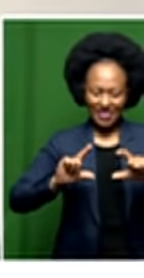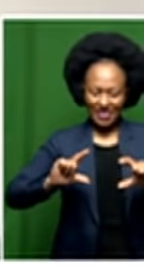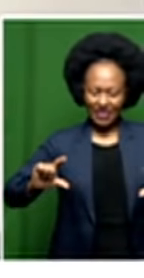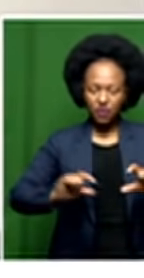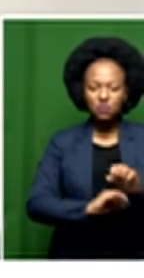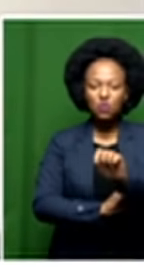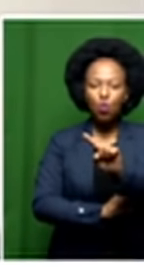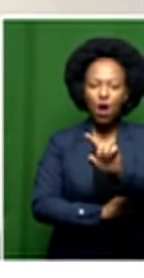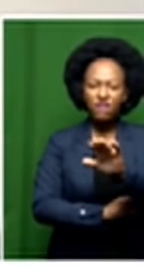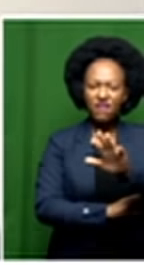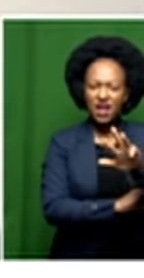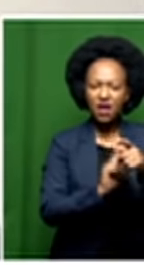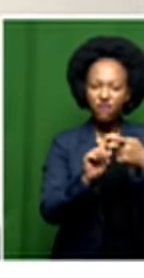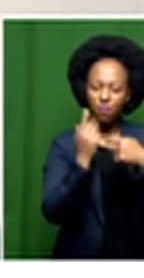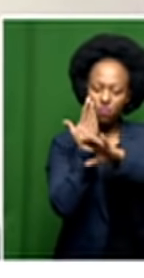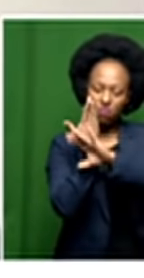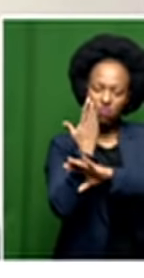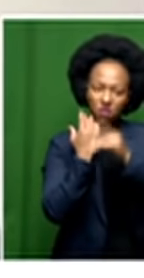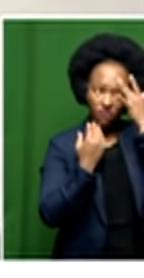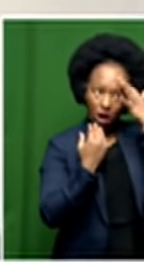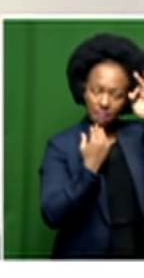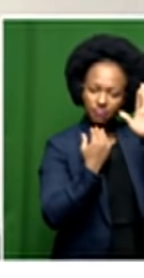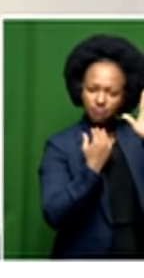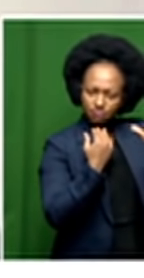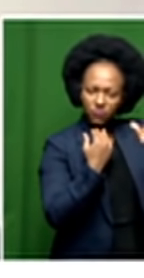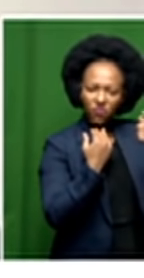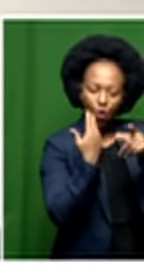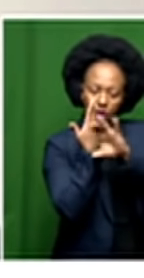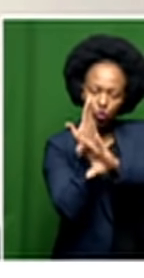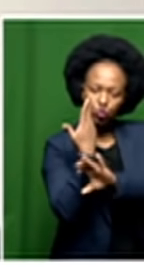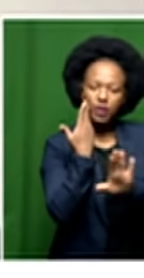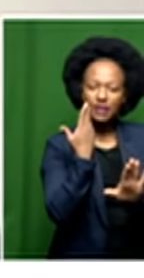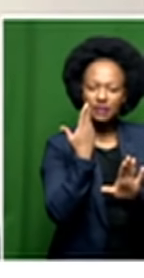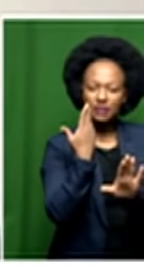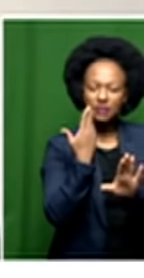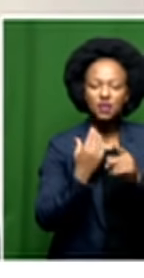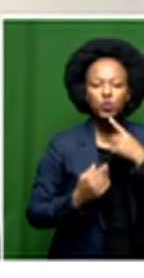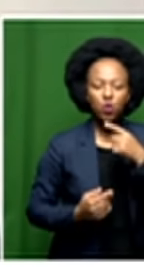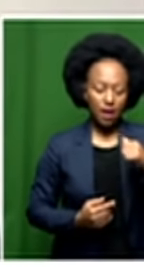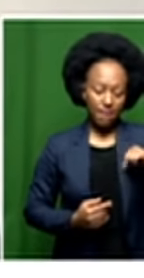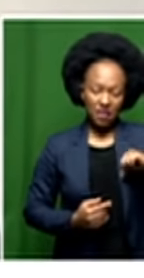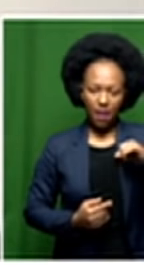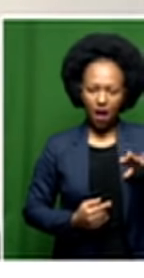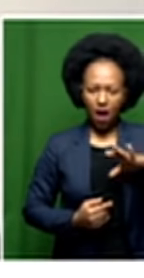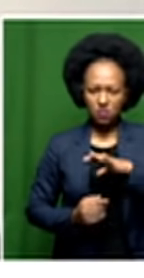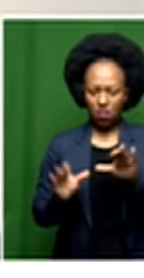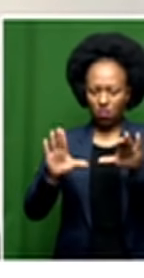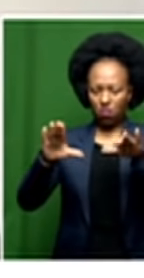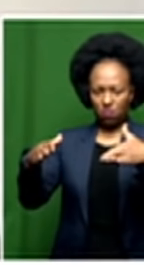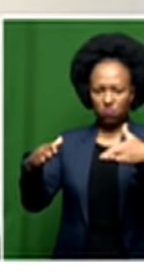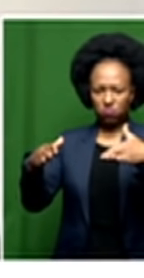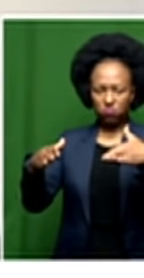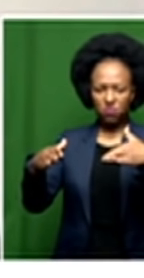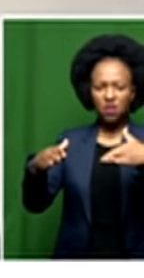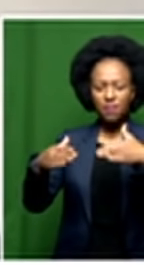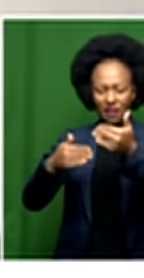159 on the structures of government side of the Constitution, which says that a municipal council holds office for a period